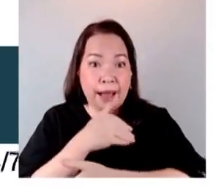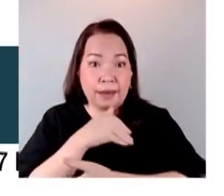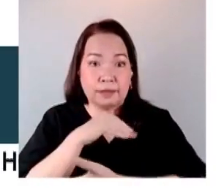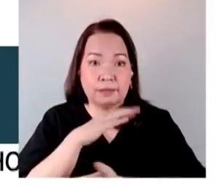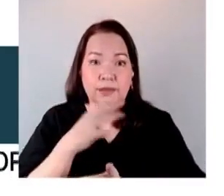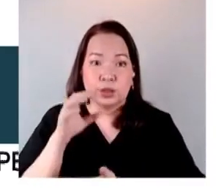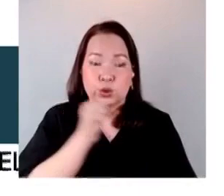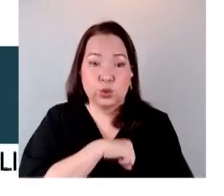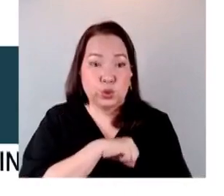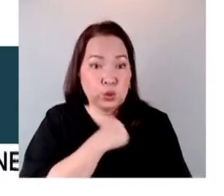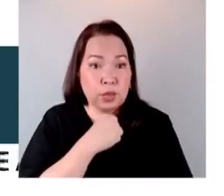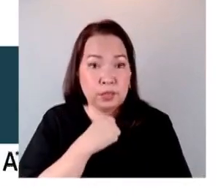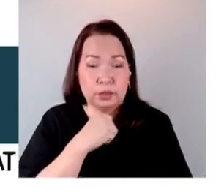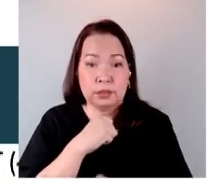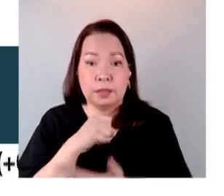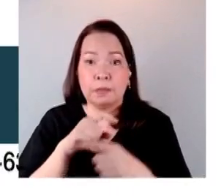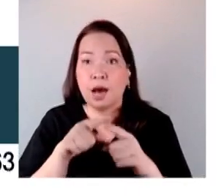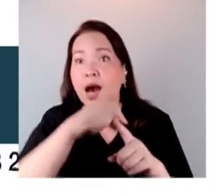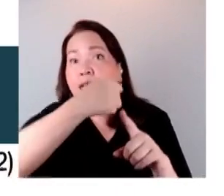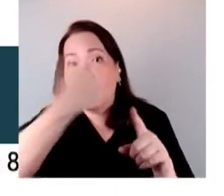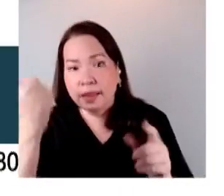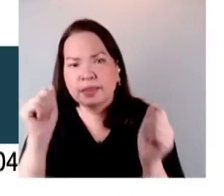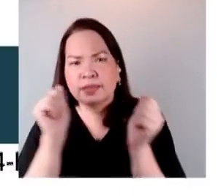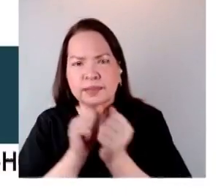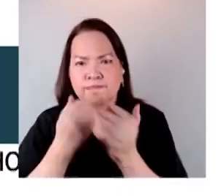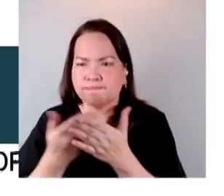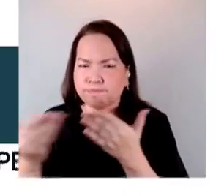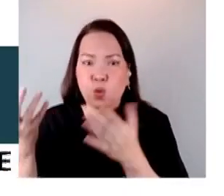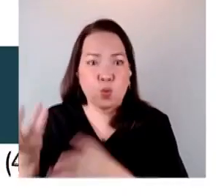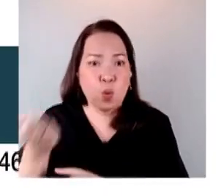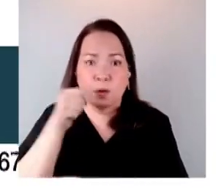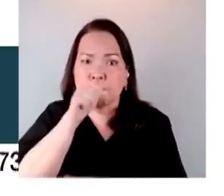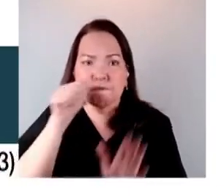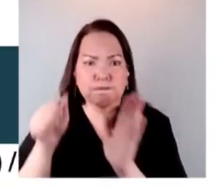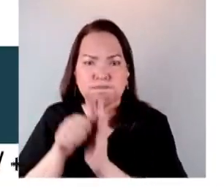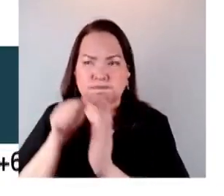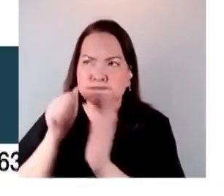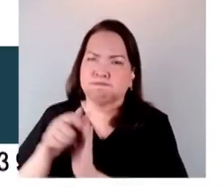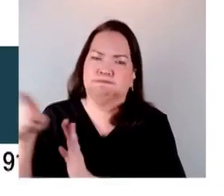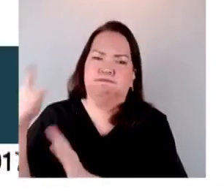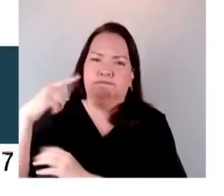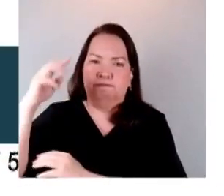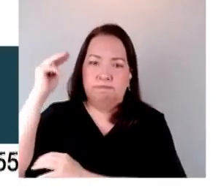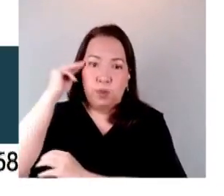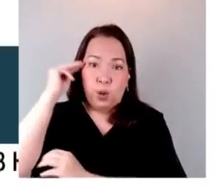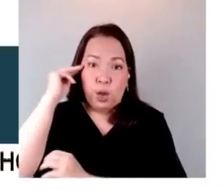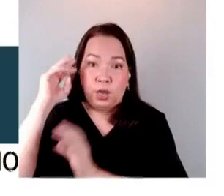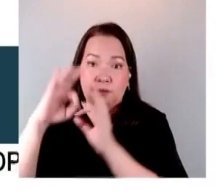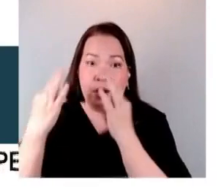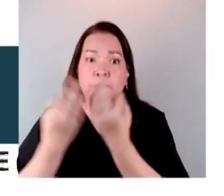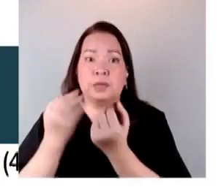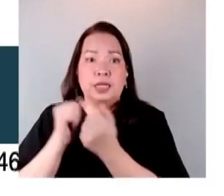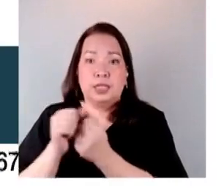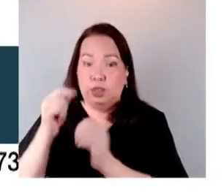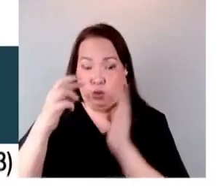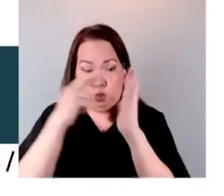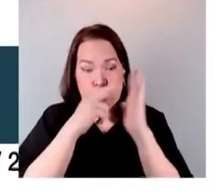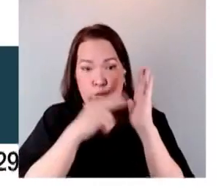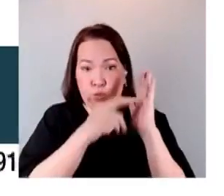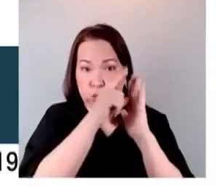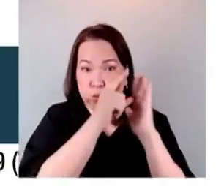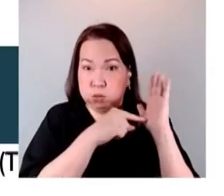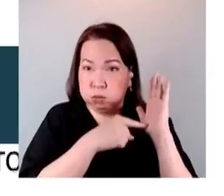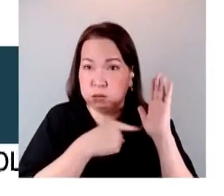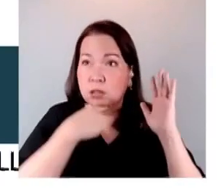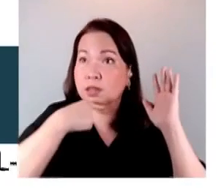the other assets still hidden by the Marcos family. In other words, this ruling can be enforced against all assets of the Marcoses. So the